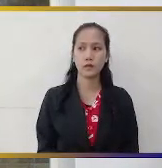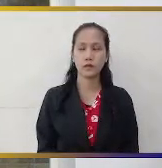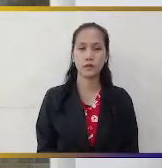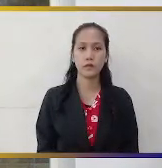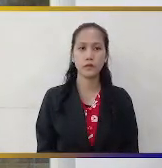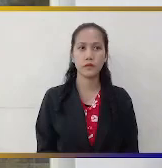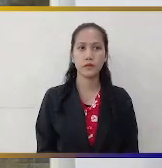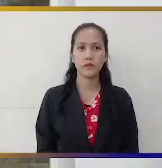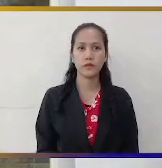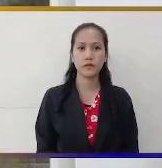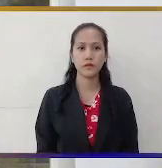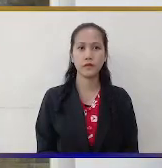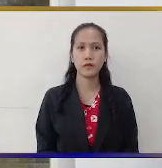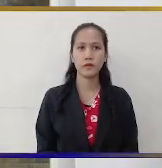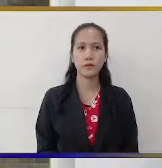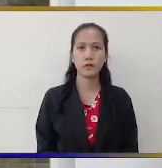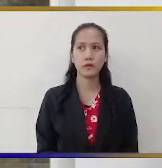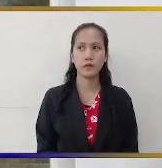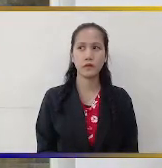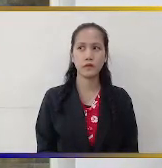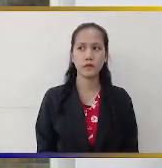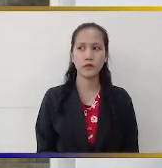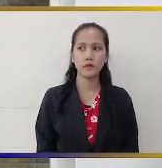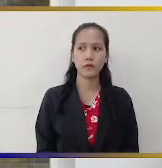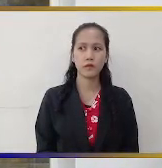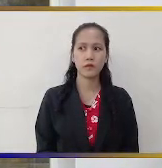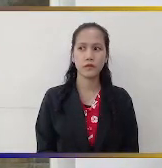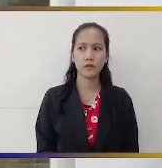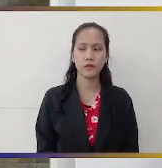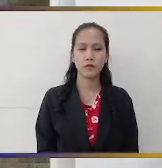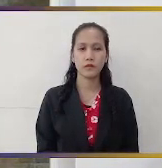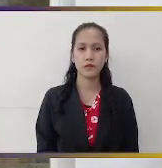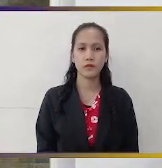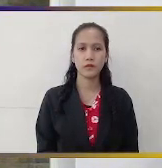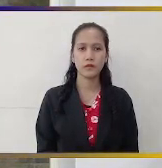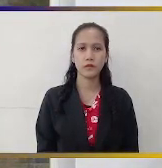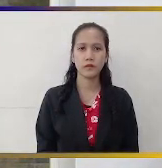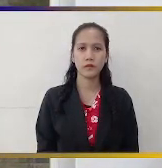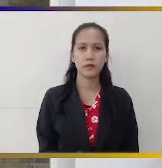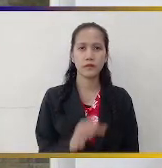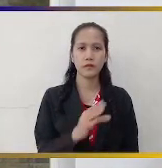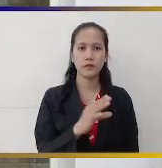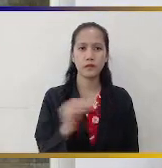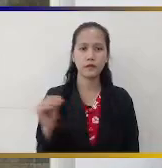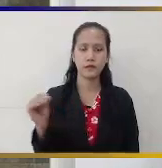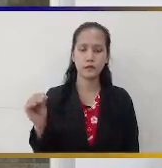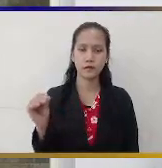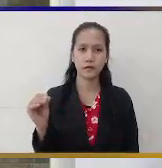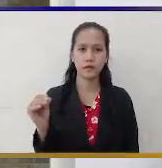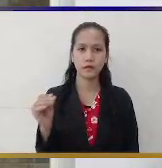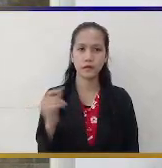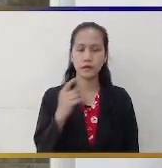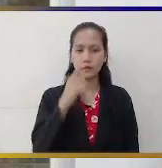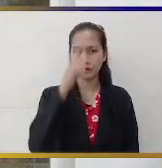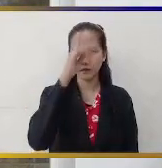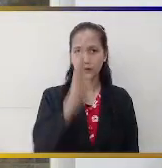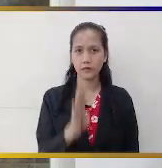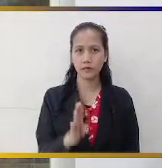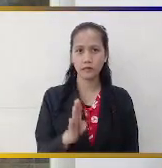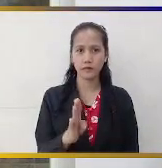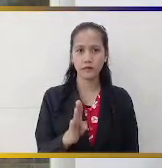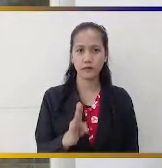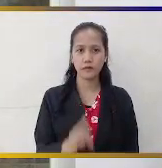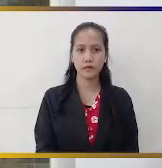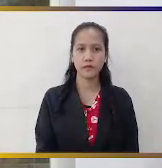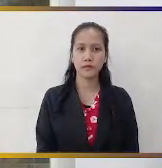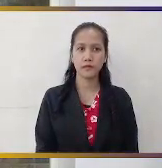Paghahasig. You know, God sowed it in the world. And what has God reaped? God has